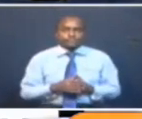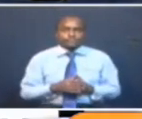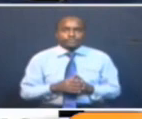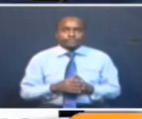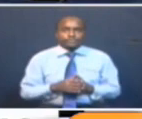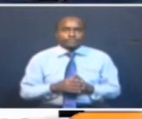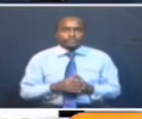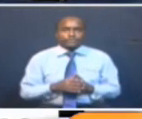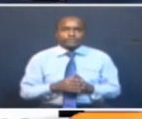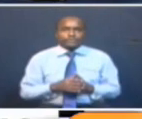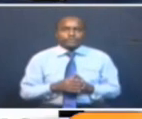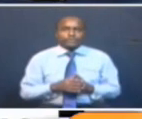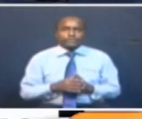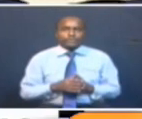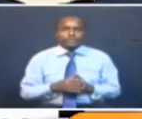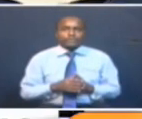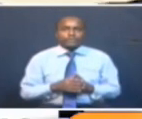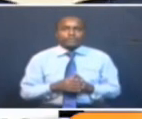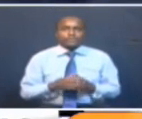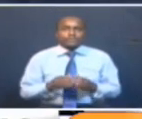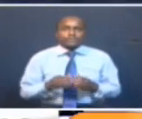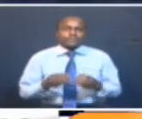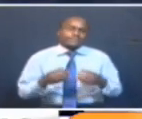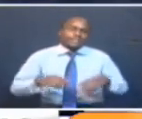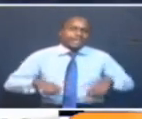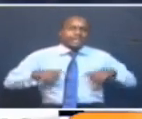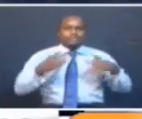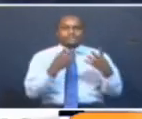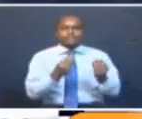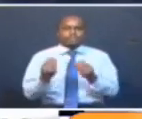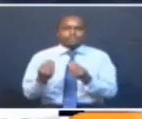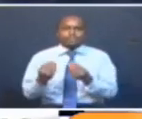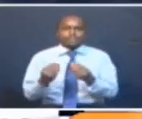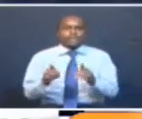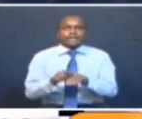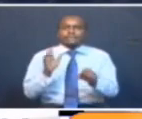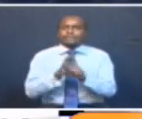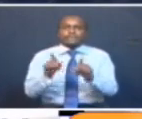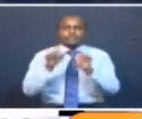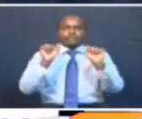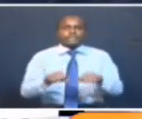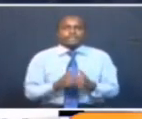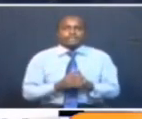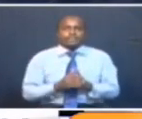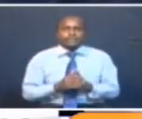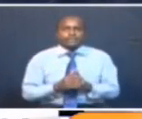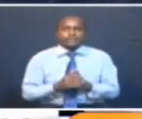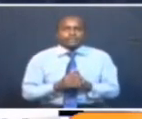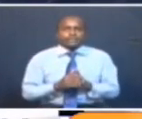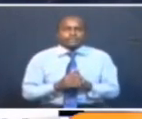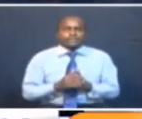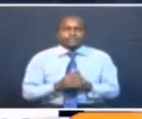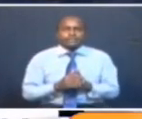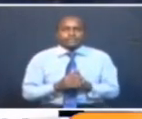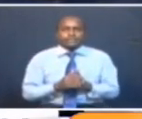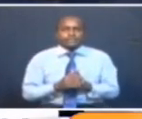Yeah. And sacrifice. Simple living. As much as you can. And being a Jain,